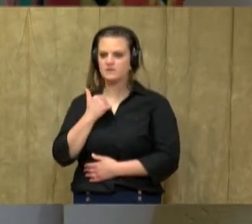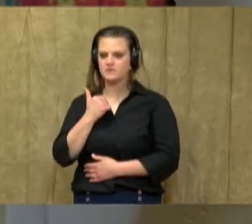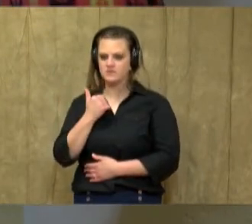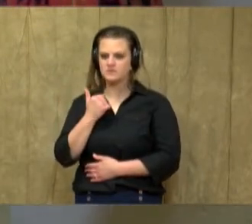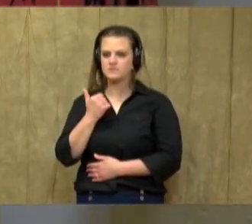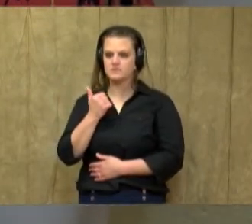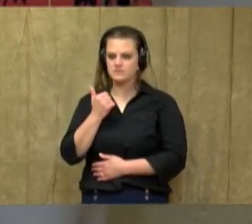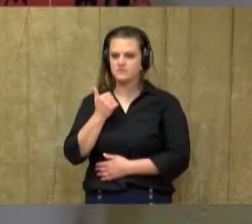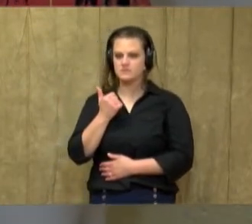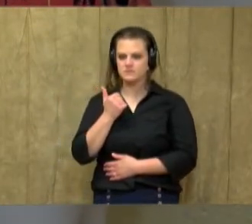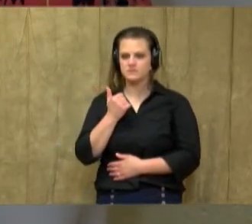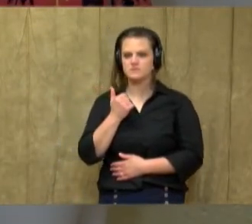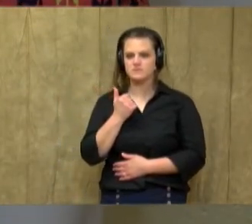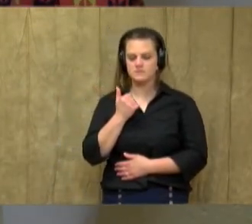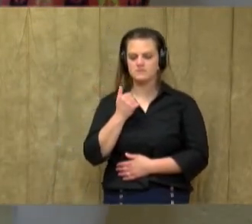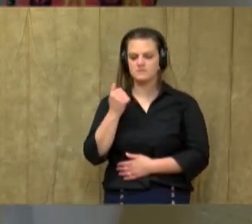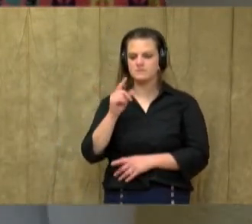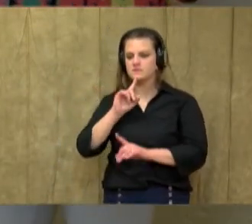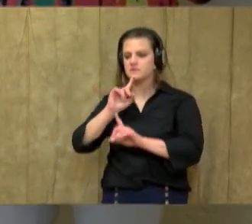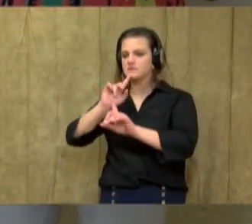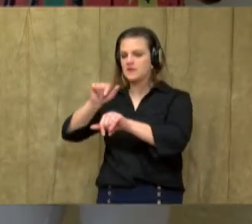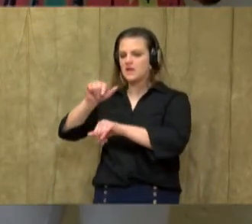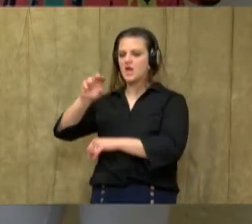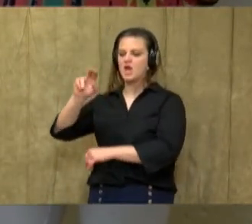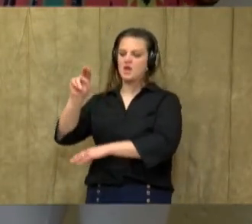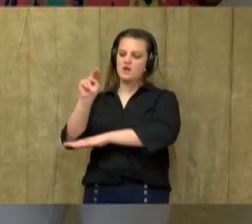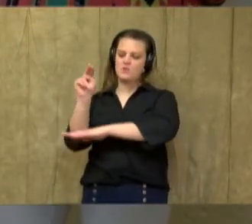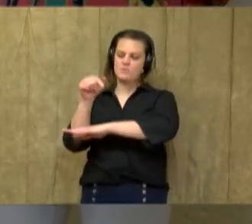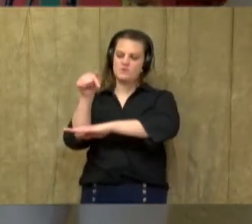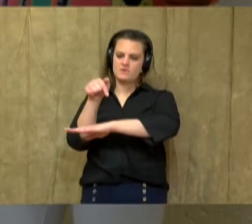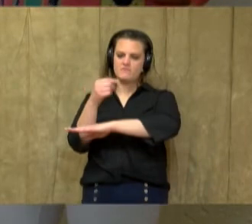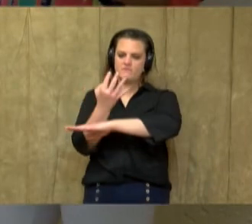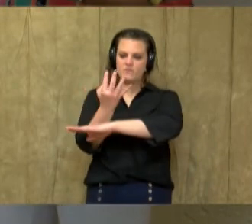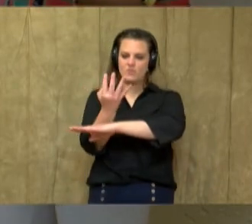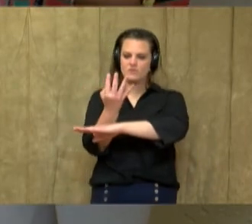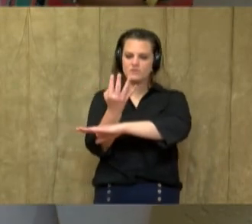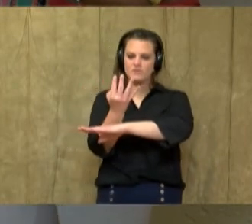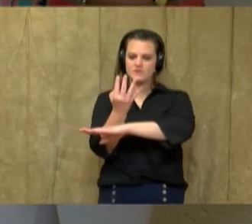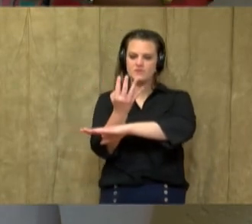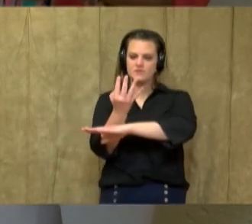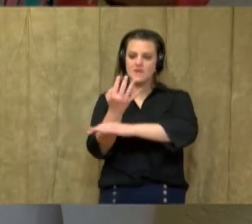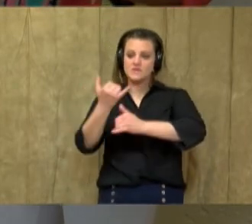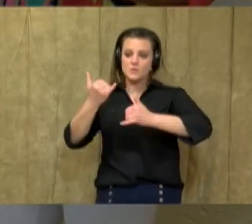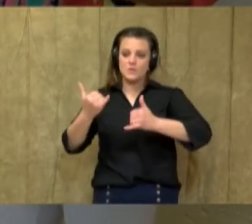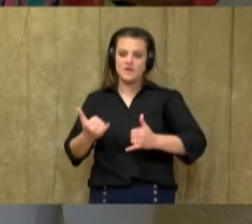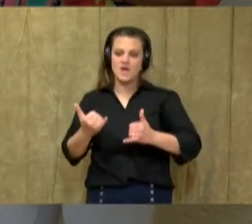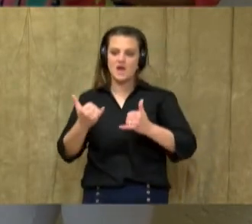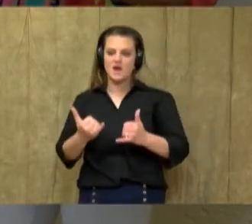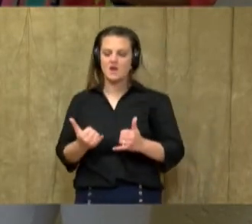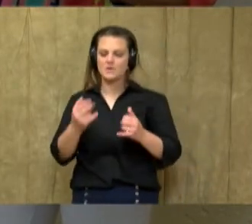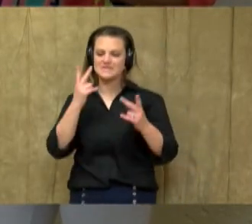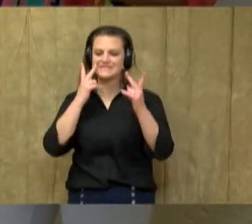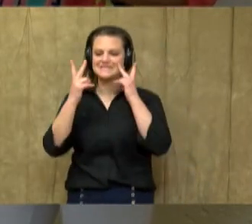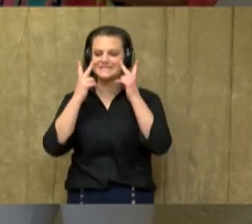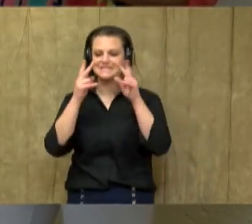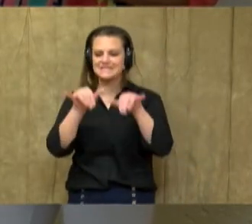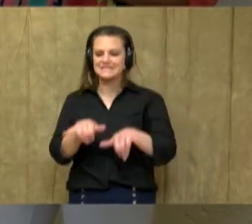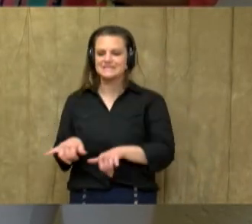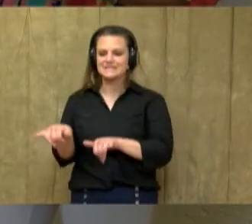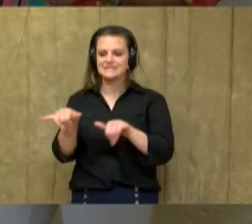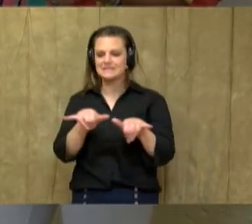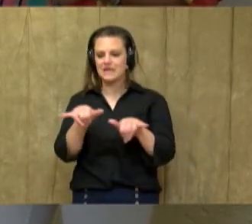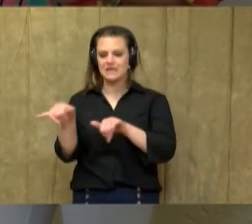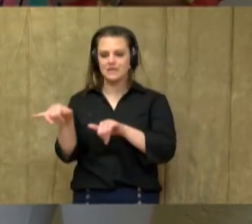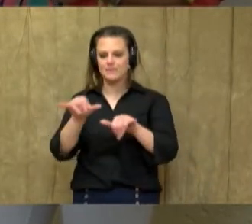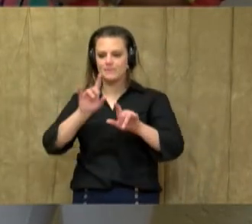red. That is my numerator. Now, let's see if we get the same